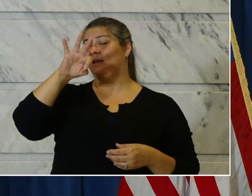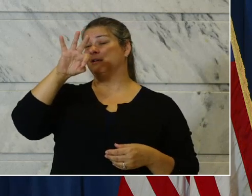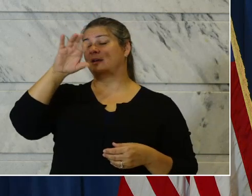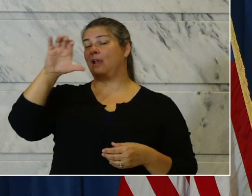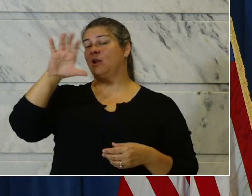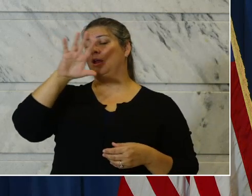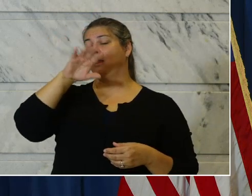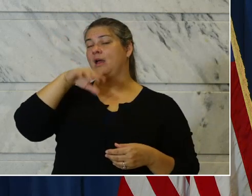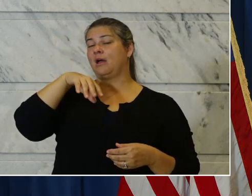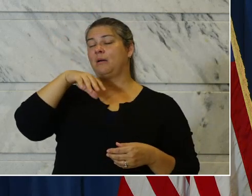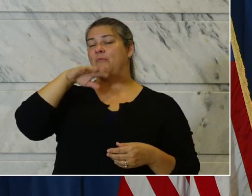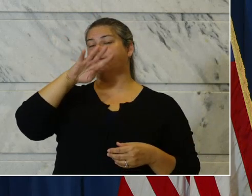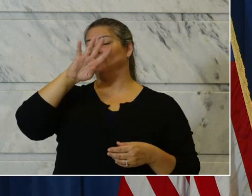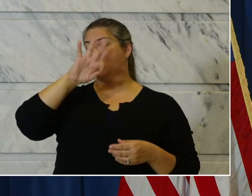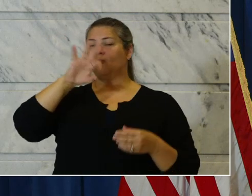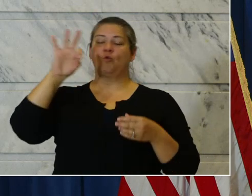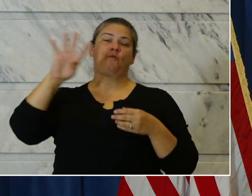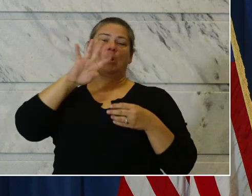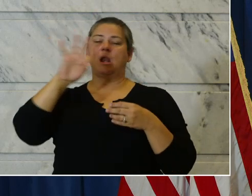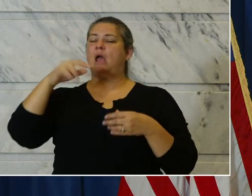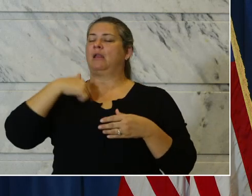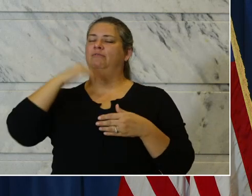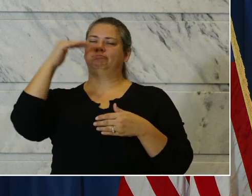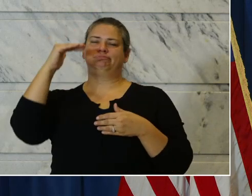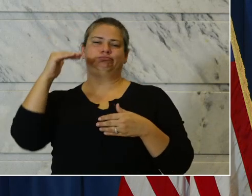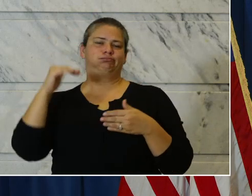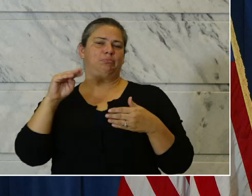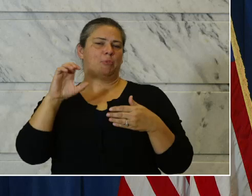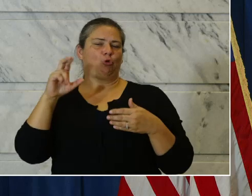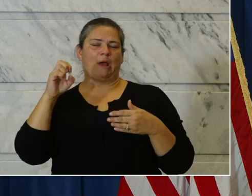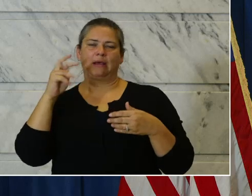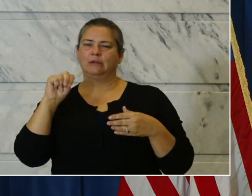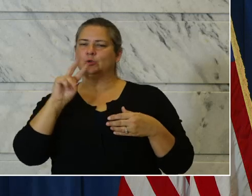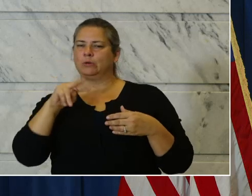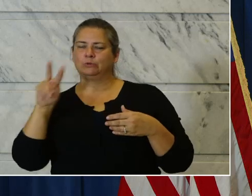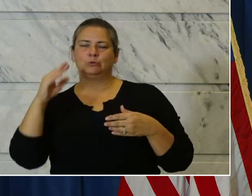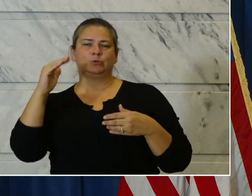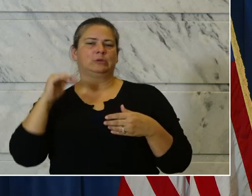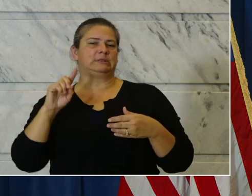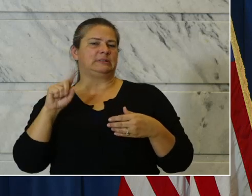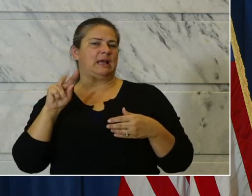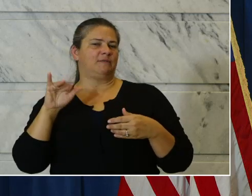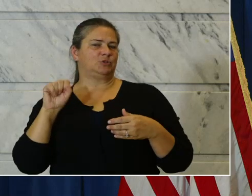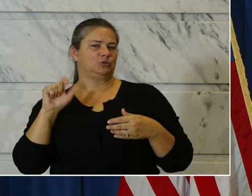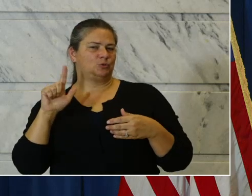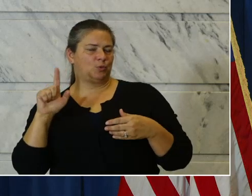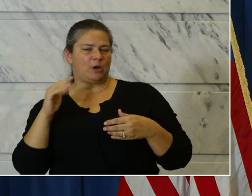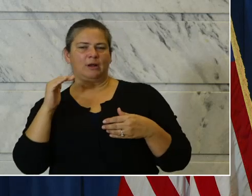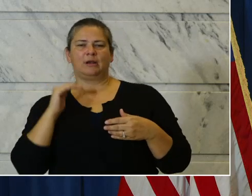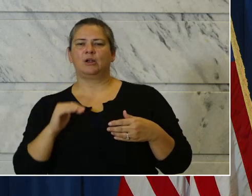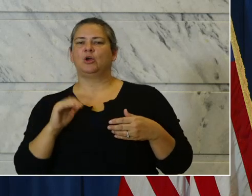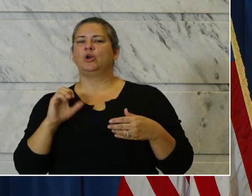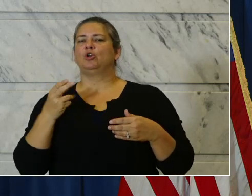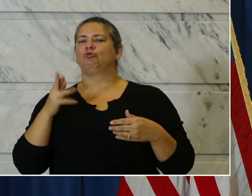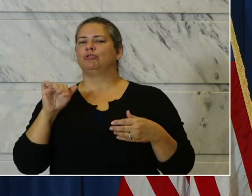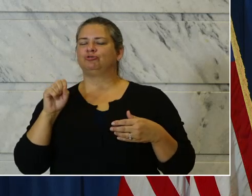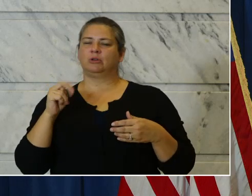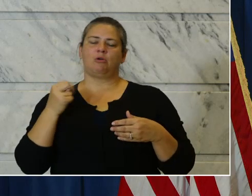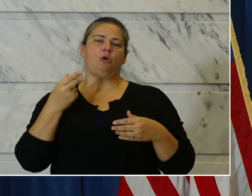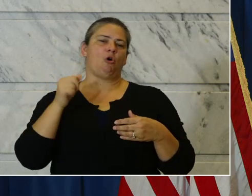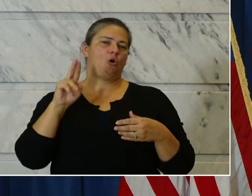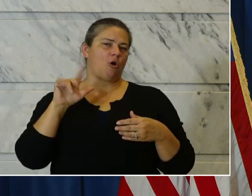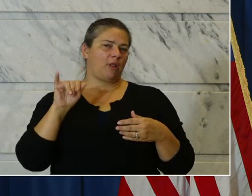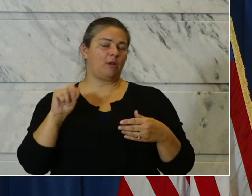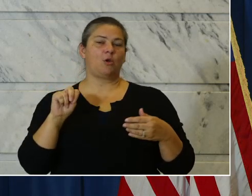44, Hardin and Laurel 25, McCracken 22, Davis 21, Christian, Harlan, and